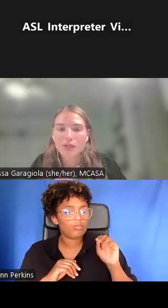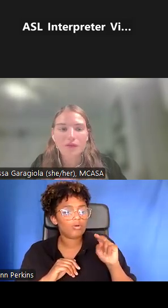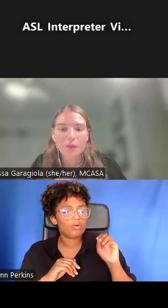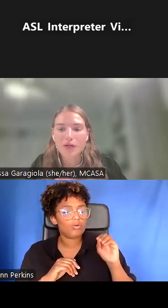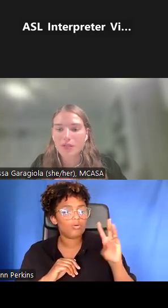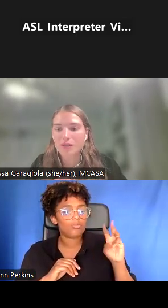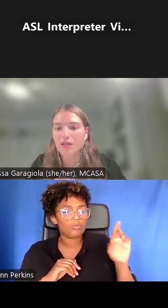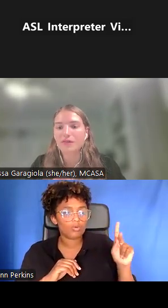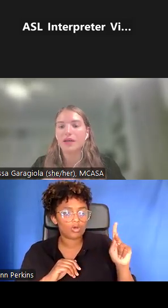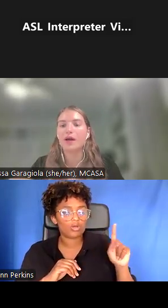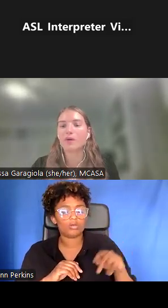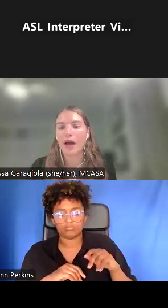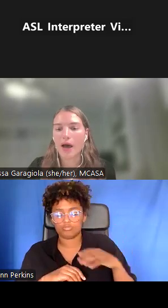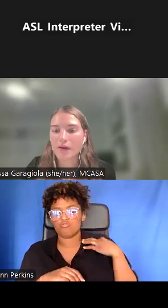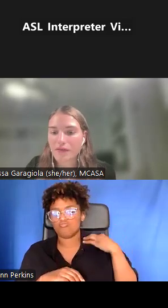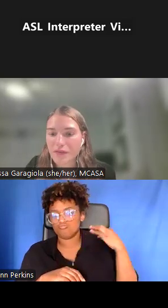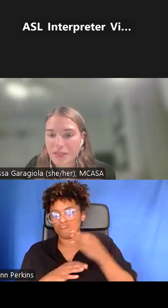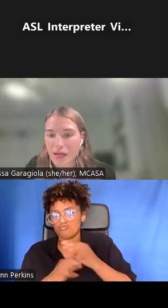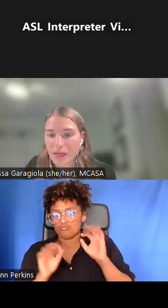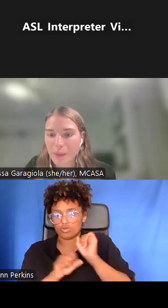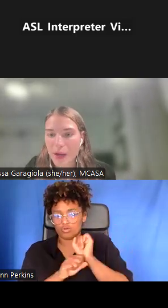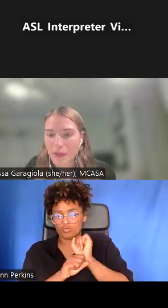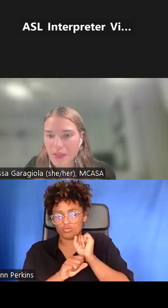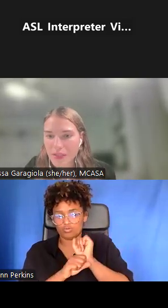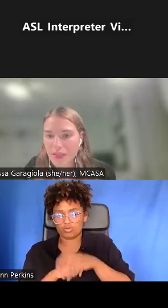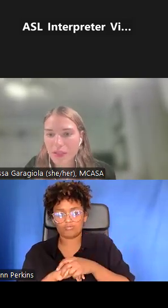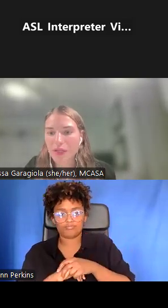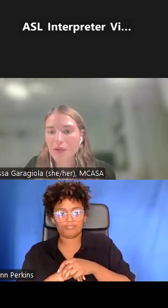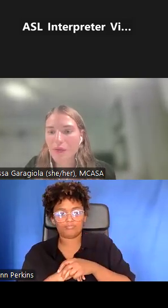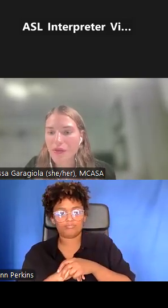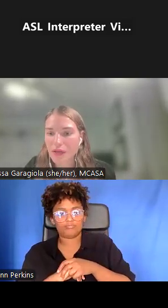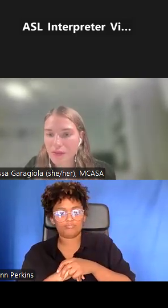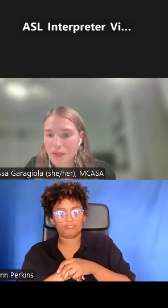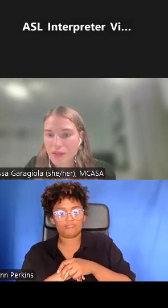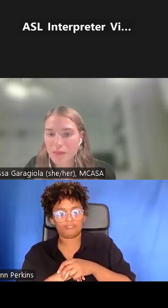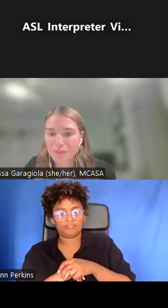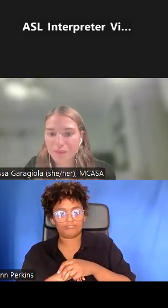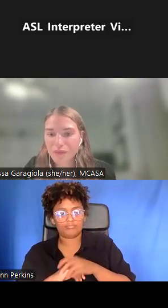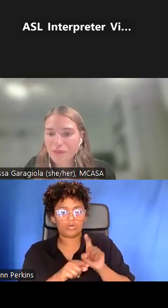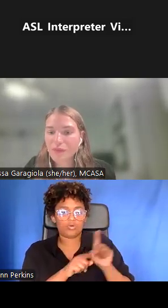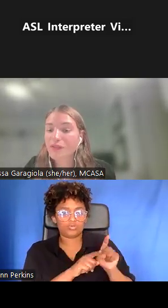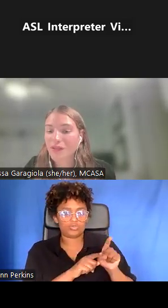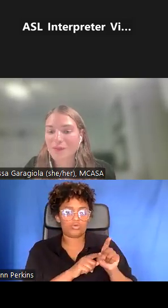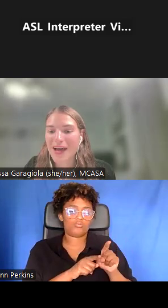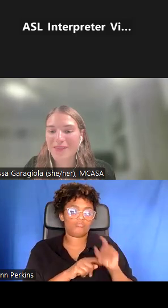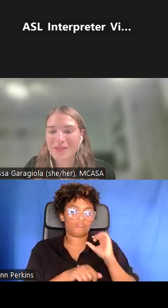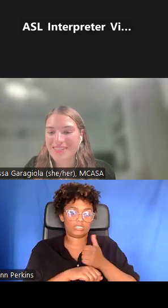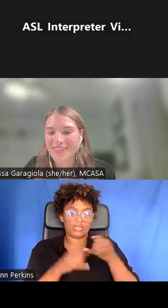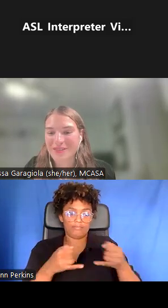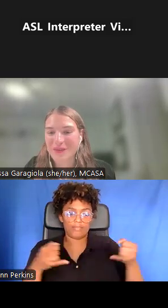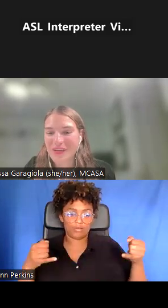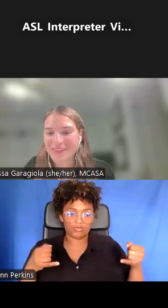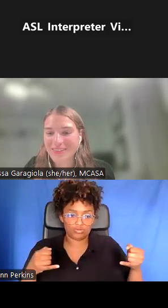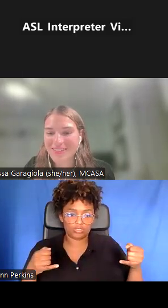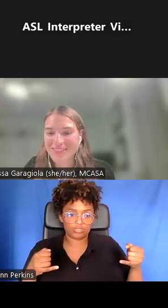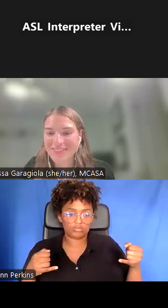All right, so for personal self-care, we have setting boundaries, learning new things, salt bath with